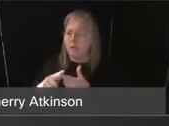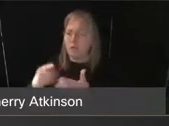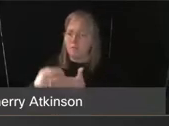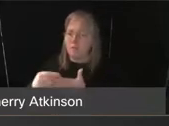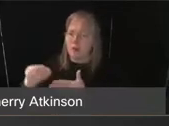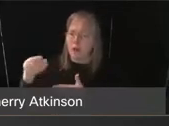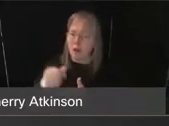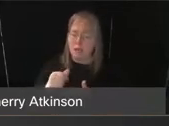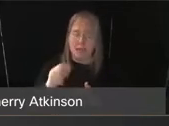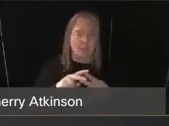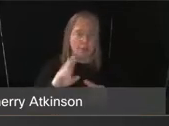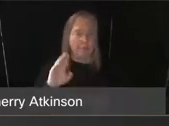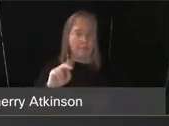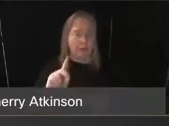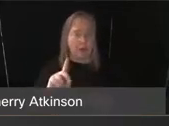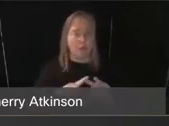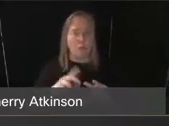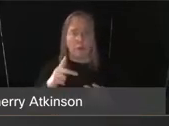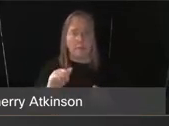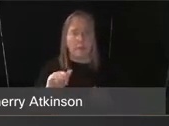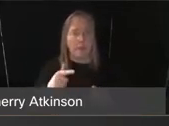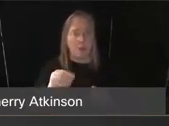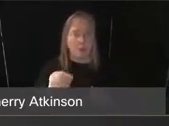PAYGO funding for some of our programs.